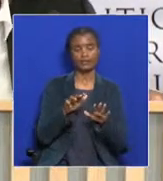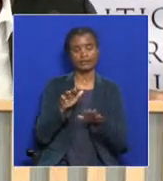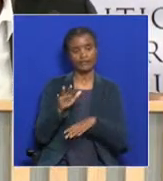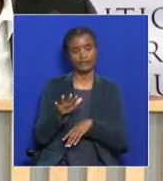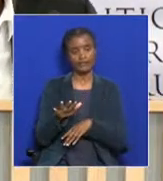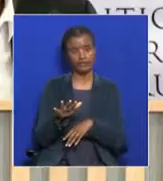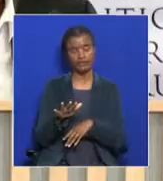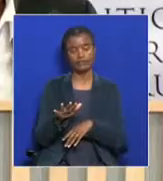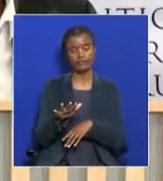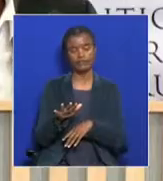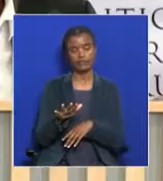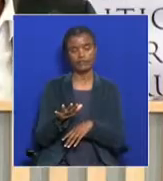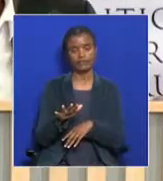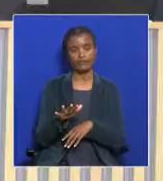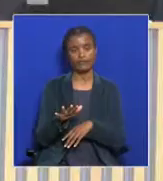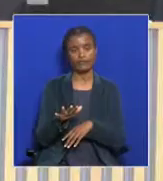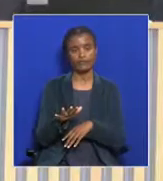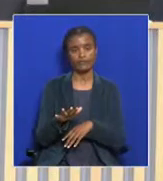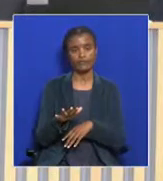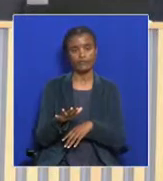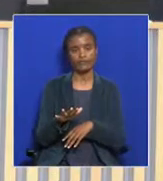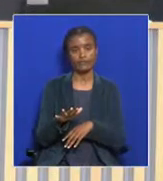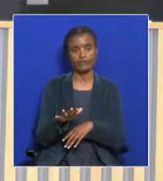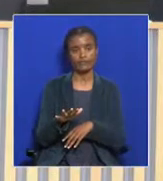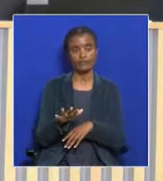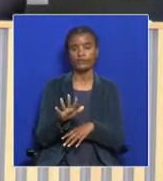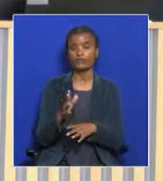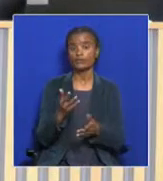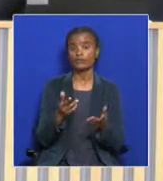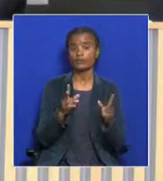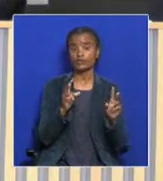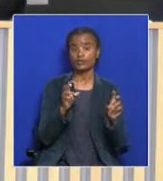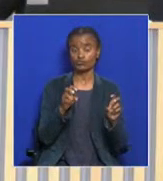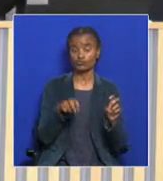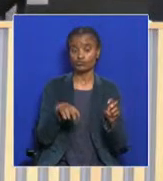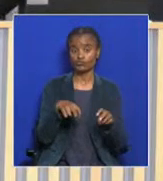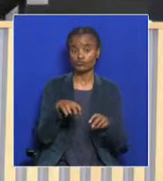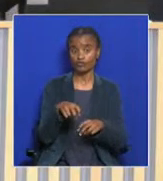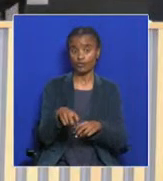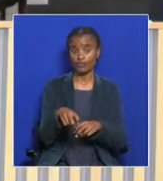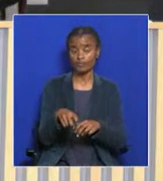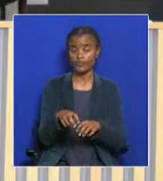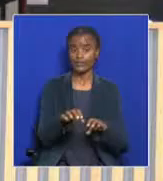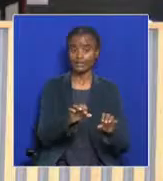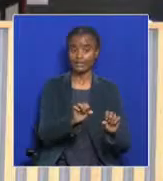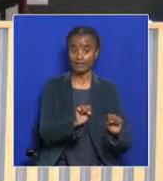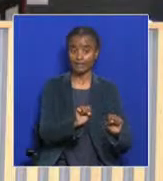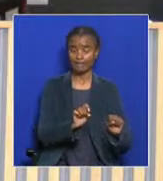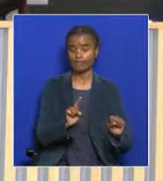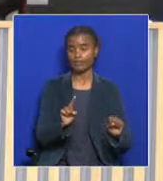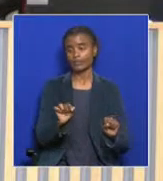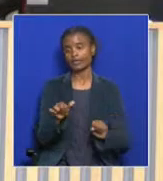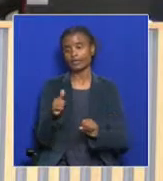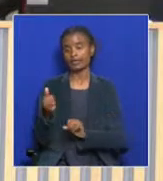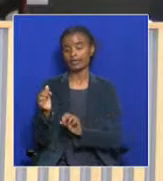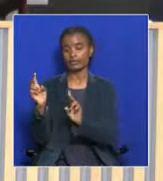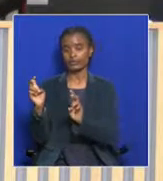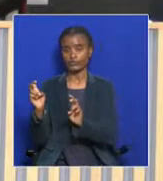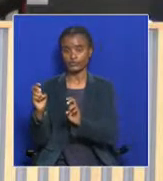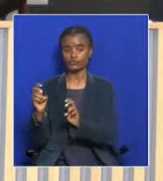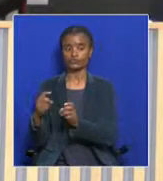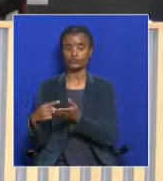want to perhaps skip that issue, move on to another one, while we and locate then it. you can redirect us? That's fine, Yeah. Chair.